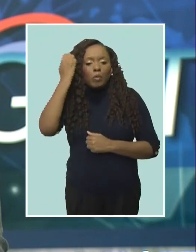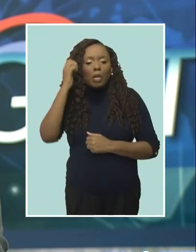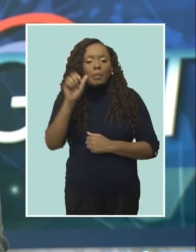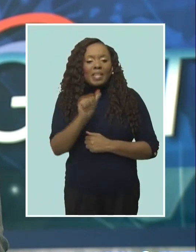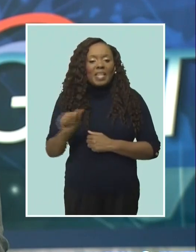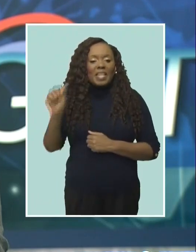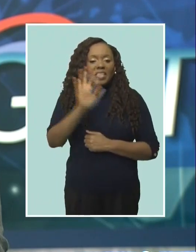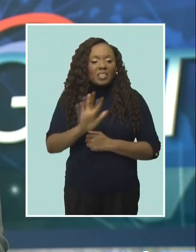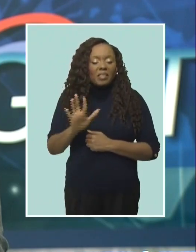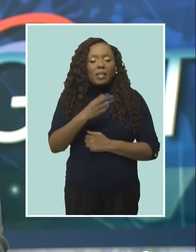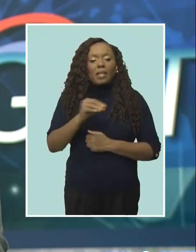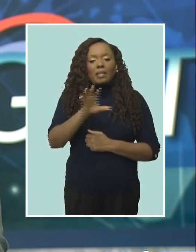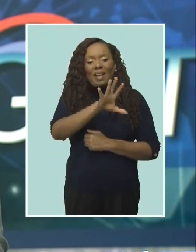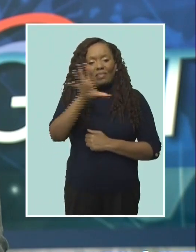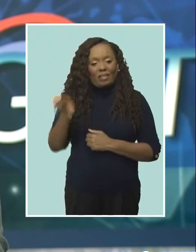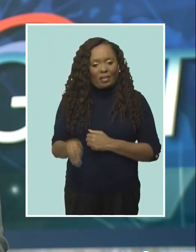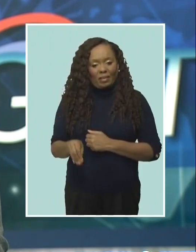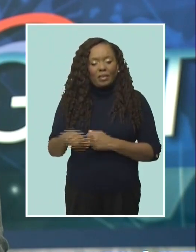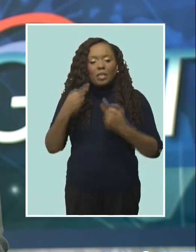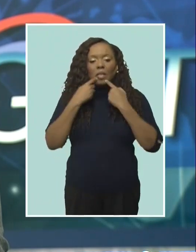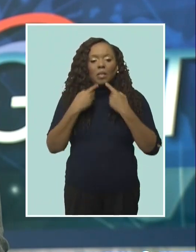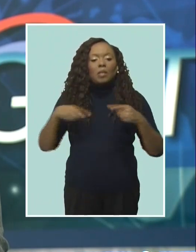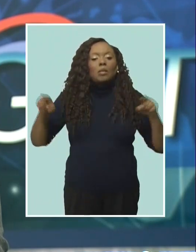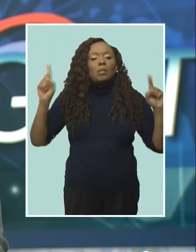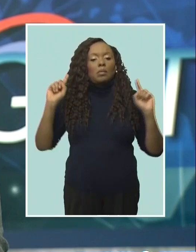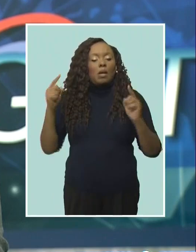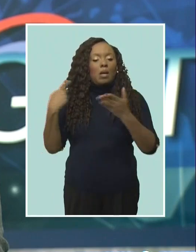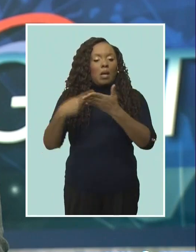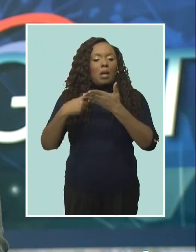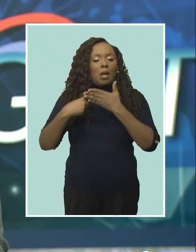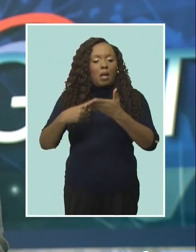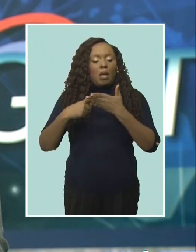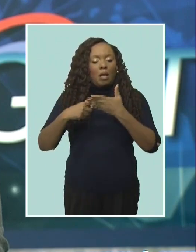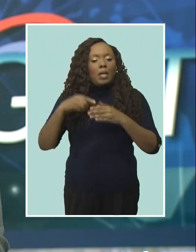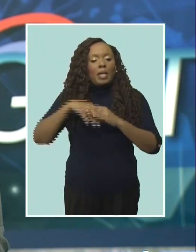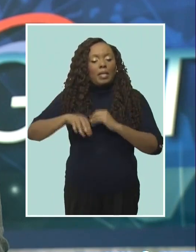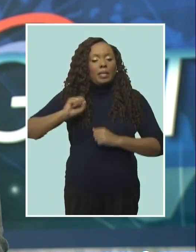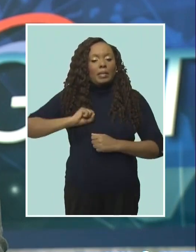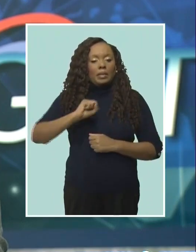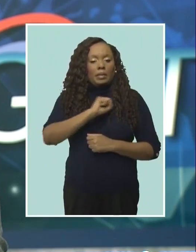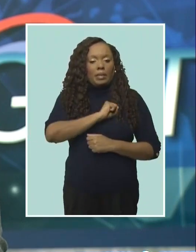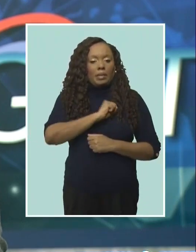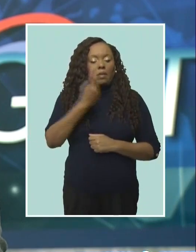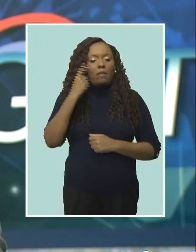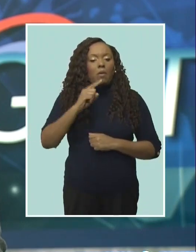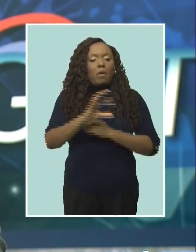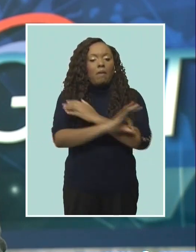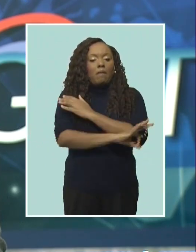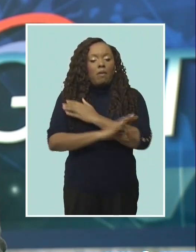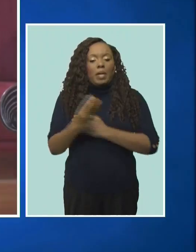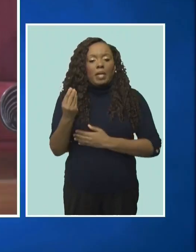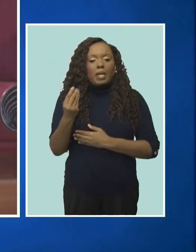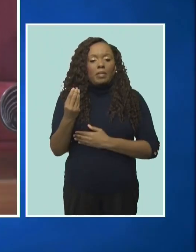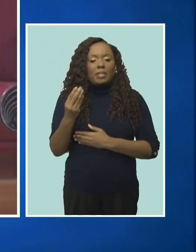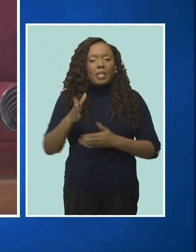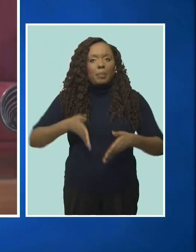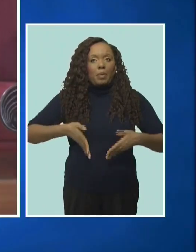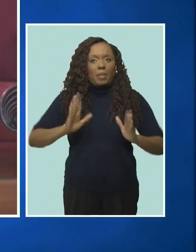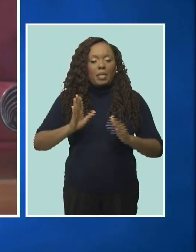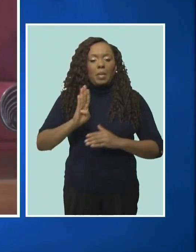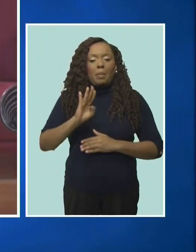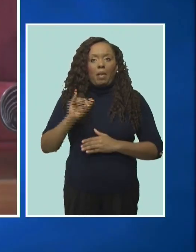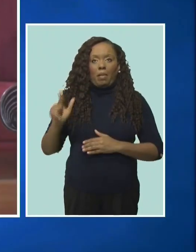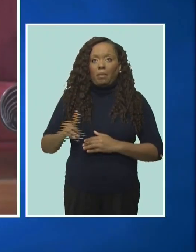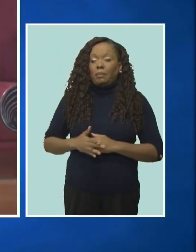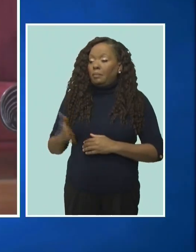Africa. The announcement was made during debate on the Foreign Currency Permits Bill 2025. The negotiating team